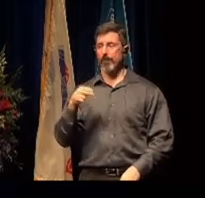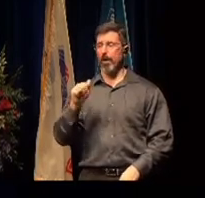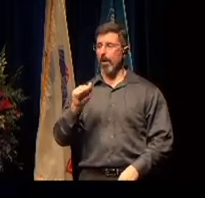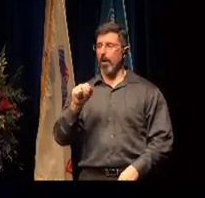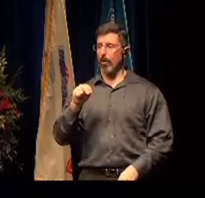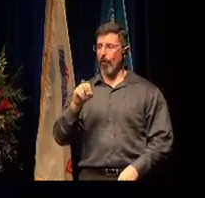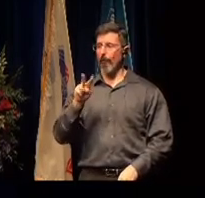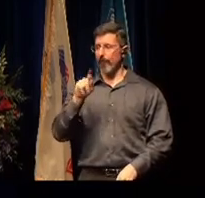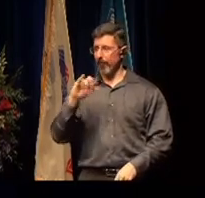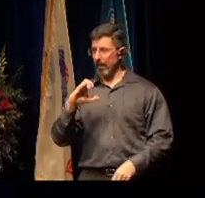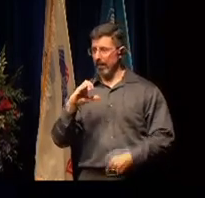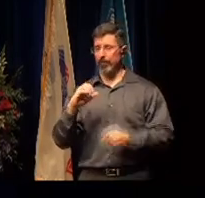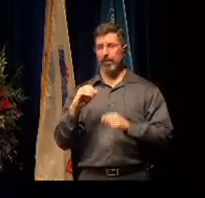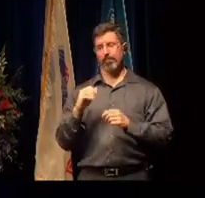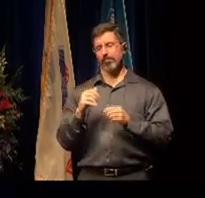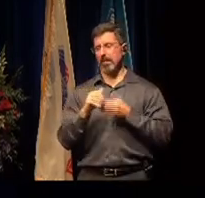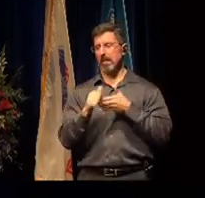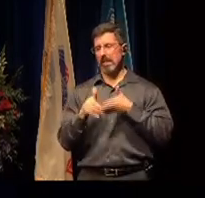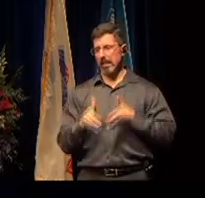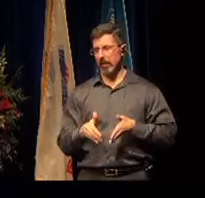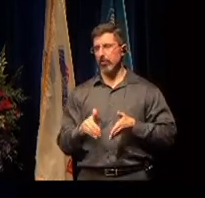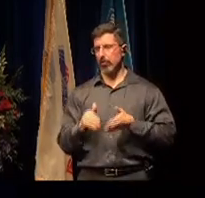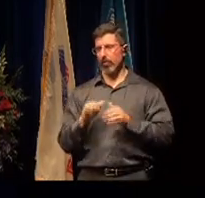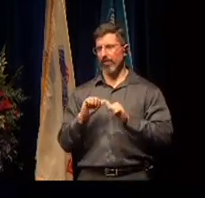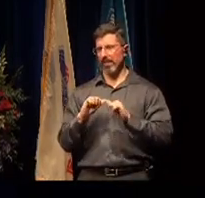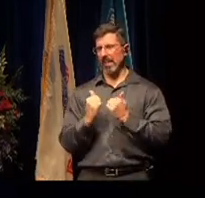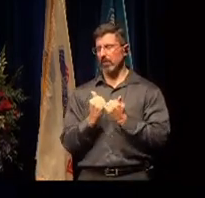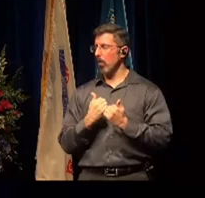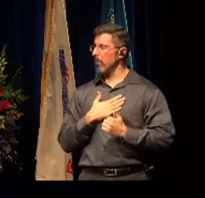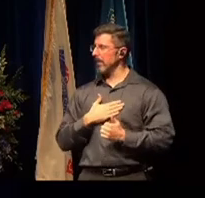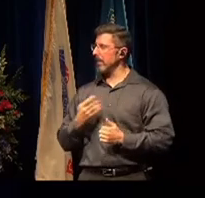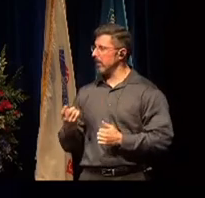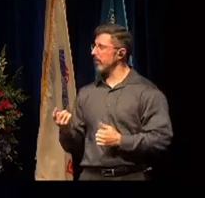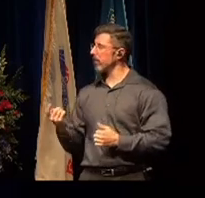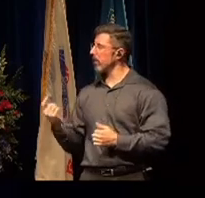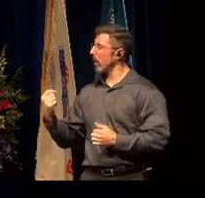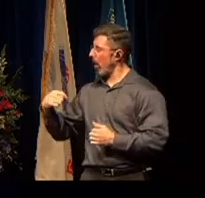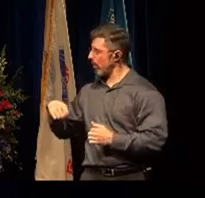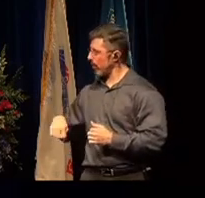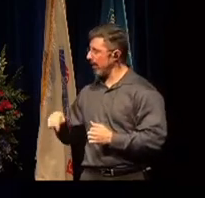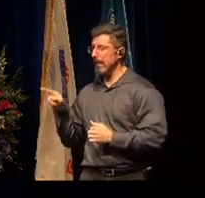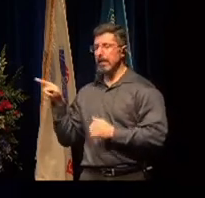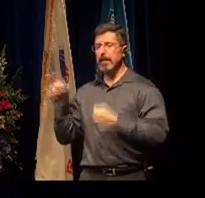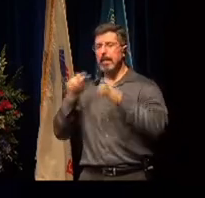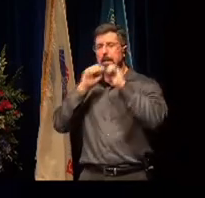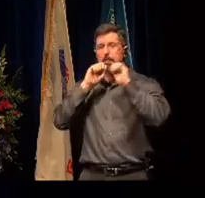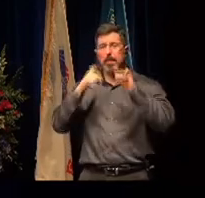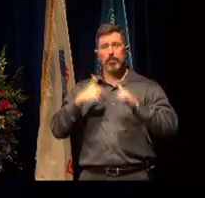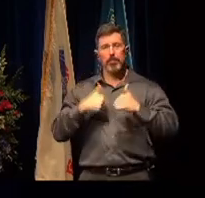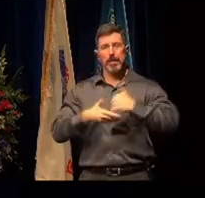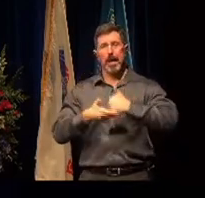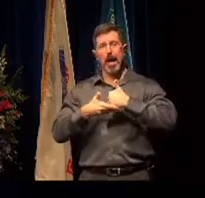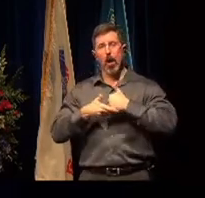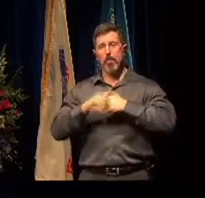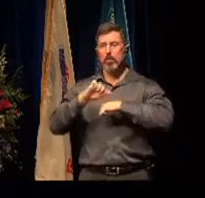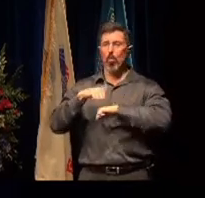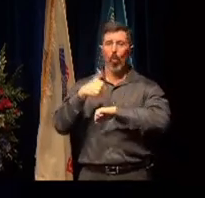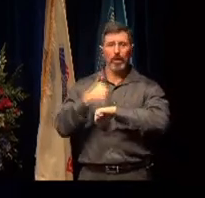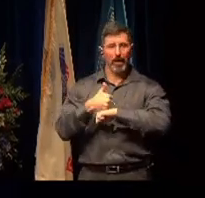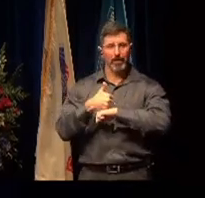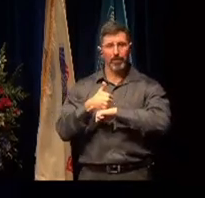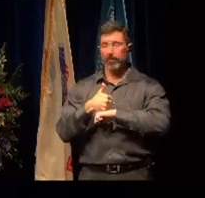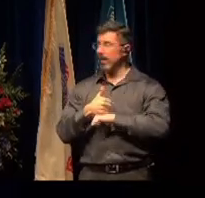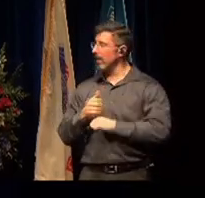Service Agency. So Nick, come on up, buddy. Appreciate it. Nick has been a blessing to me in helping me organize this, and he